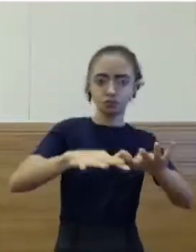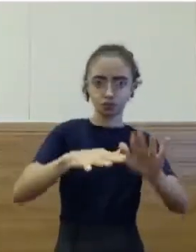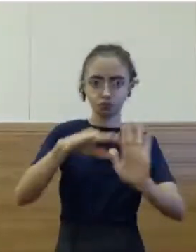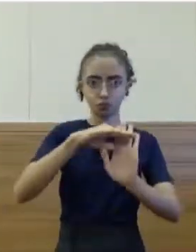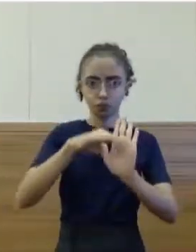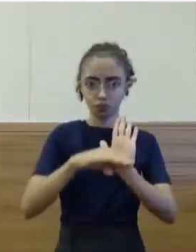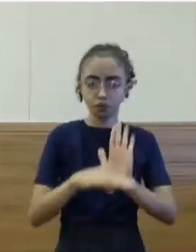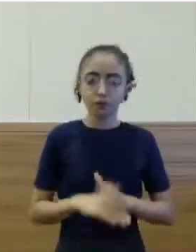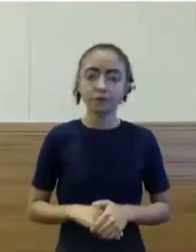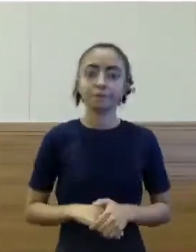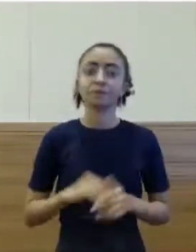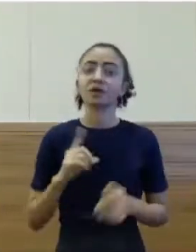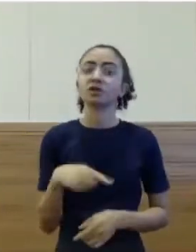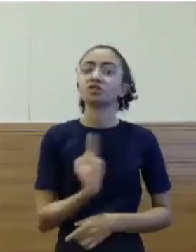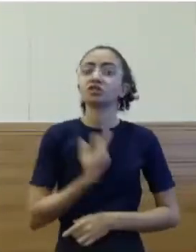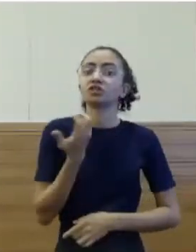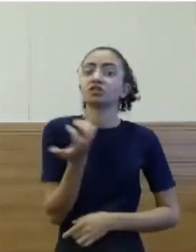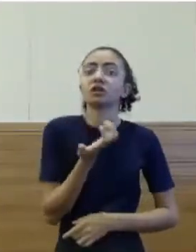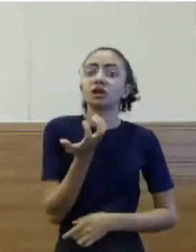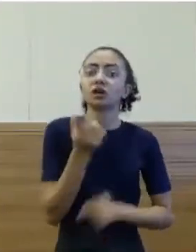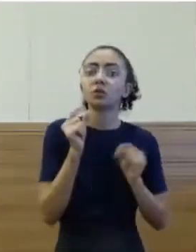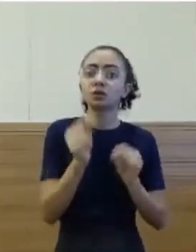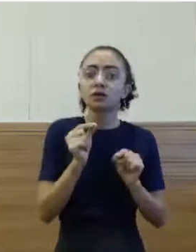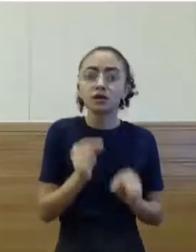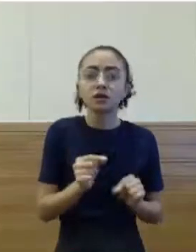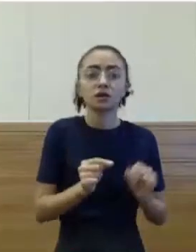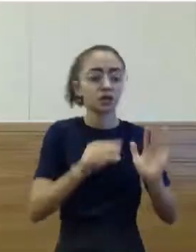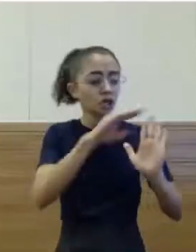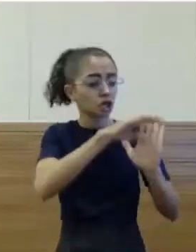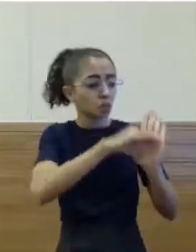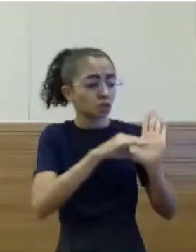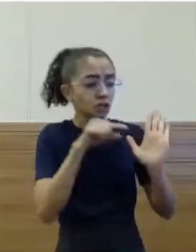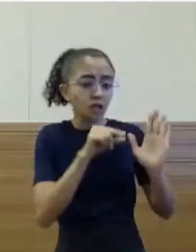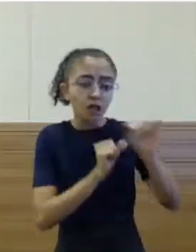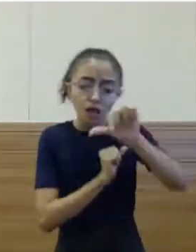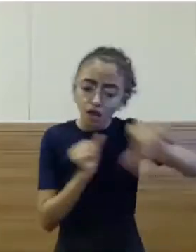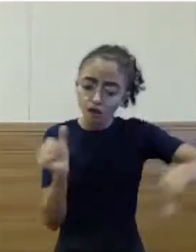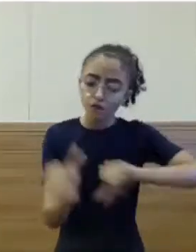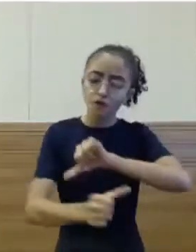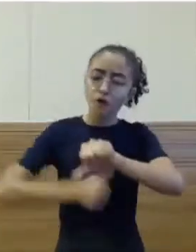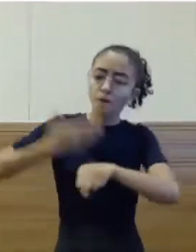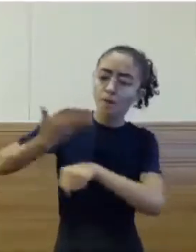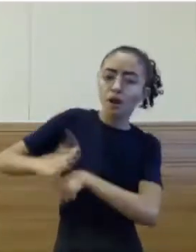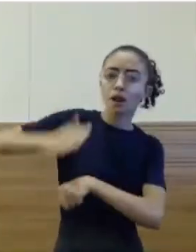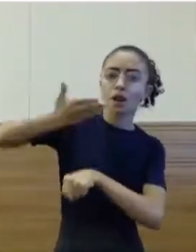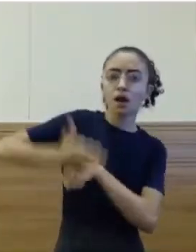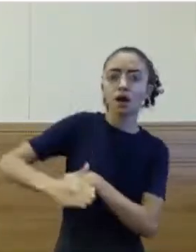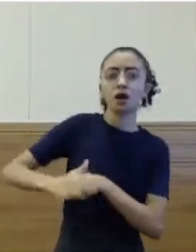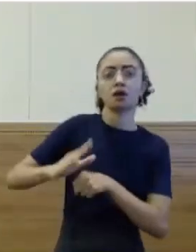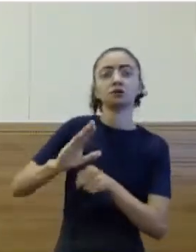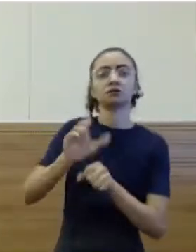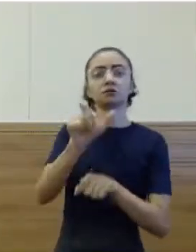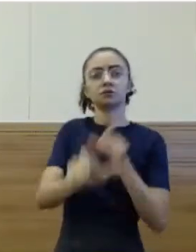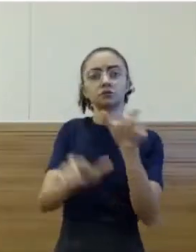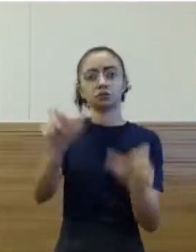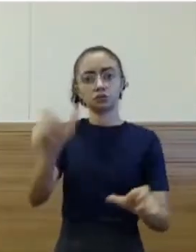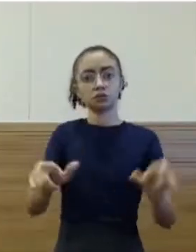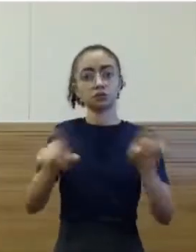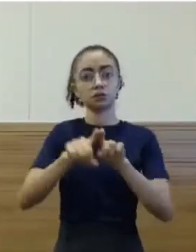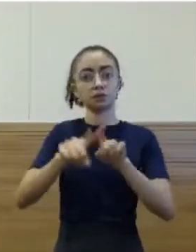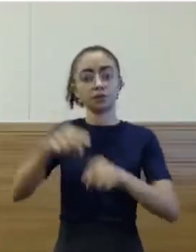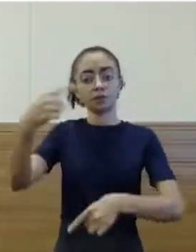when we talk about advertising these guidelines, we want that it be implemented in the practices of people and